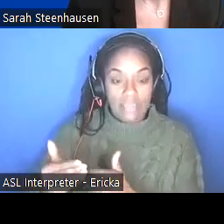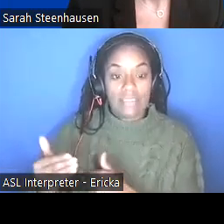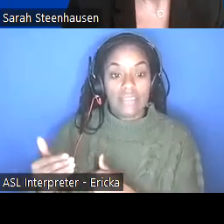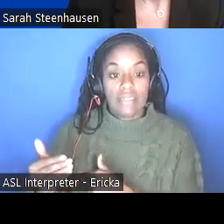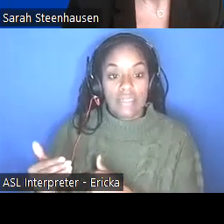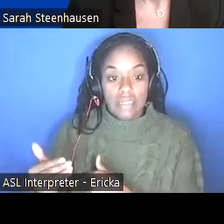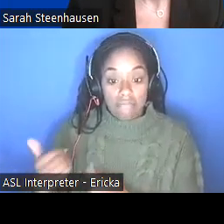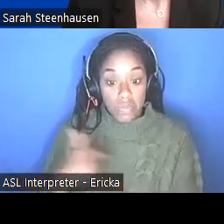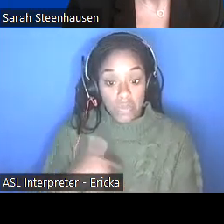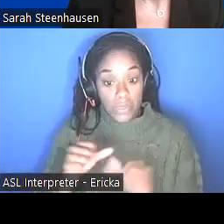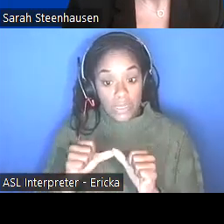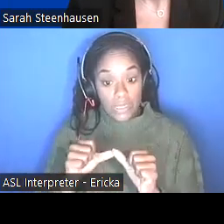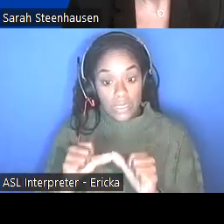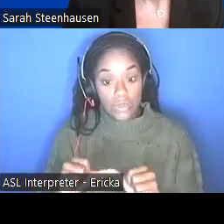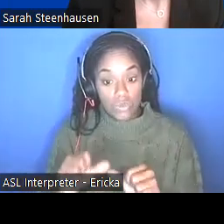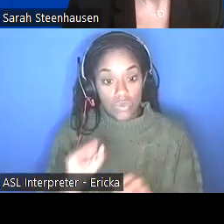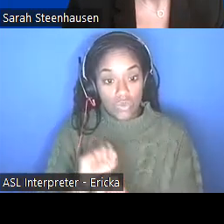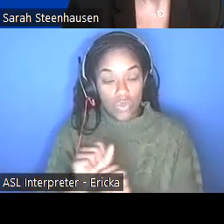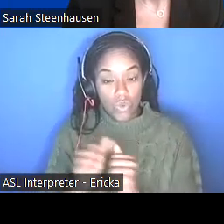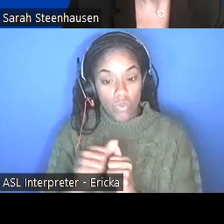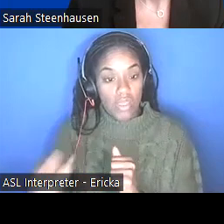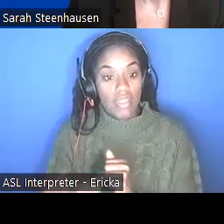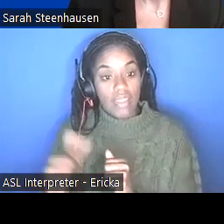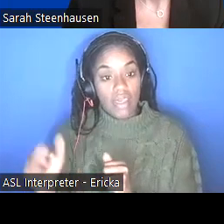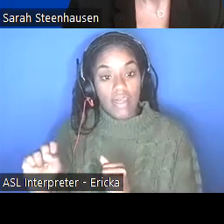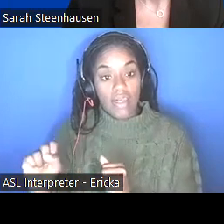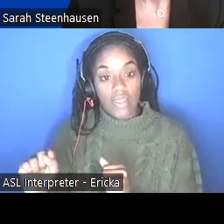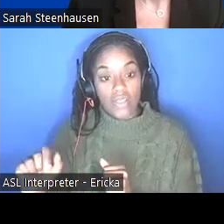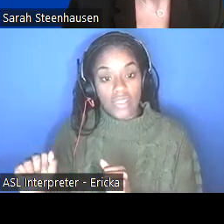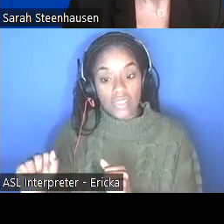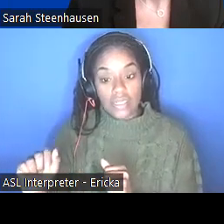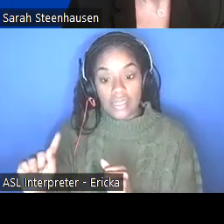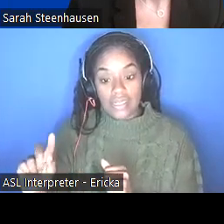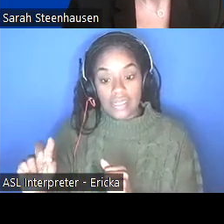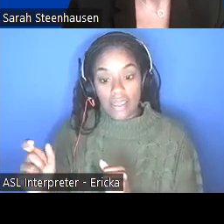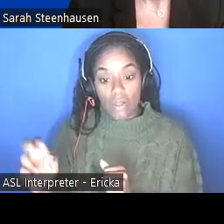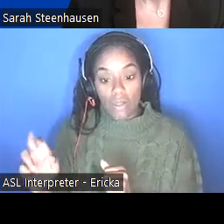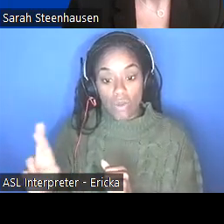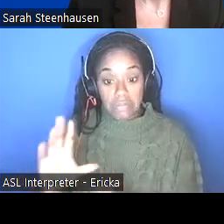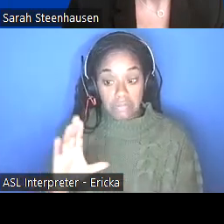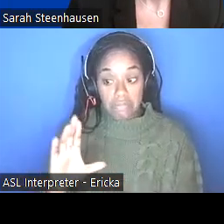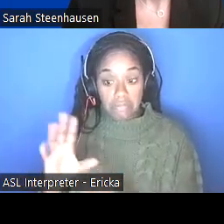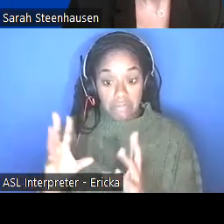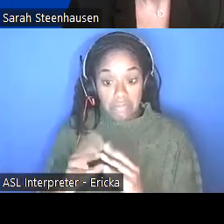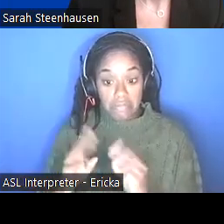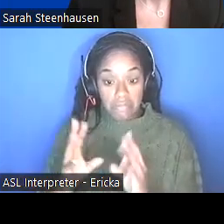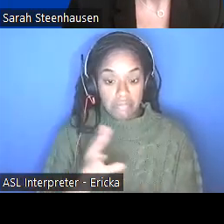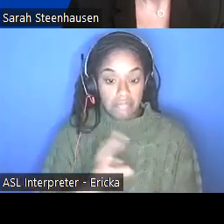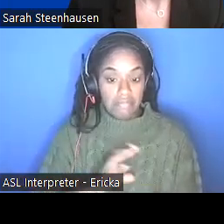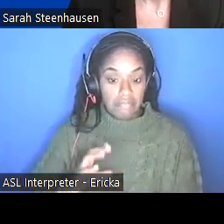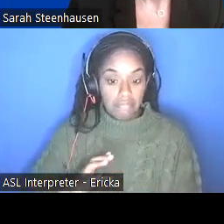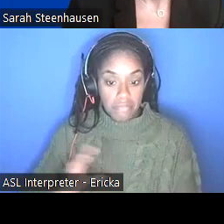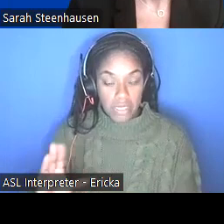we continue to work with the other stakeholder committees. And so parts of this will show up in those meetings.